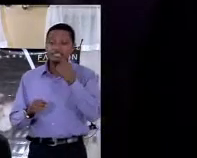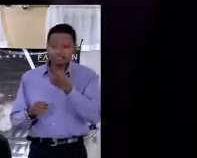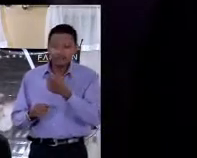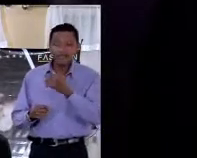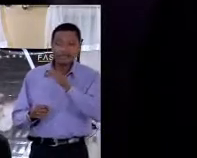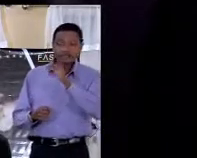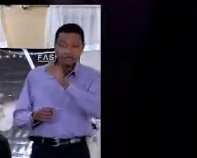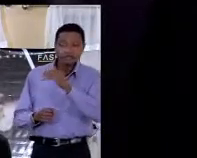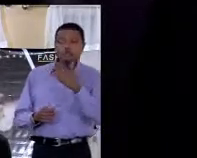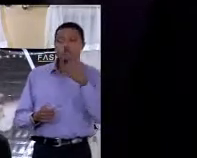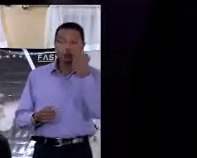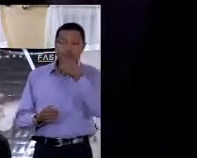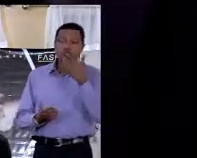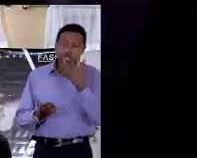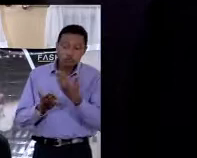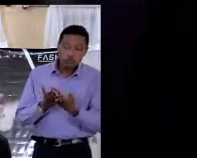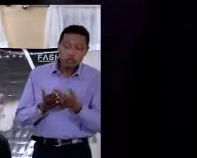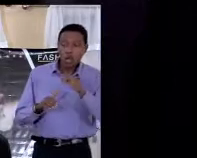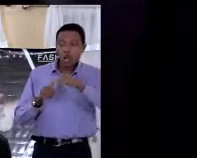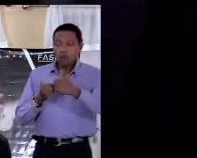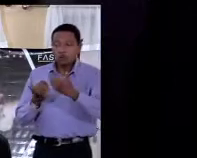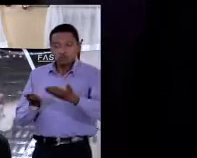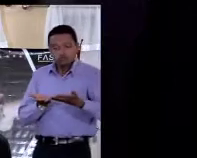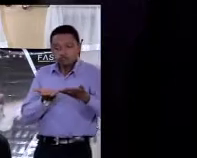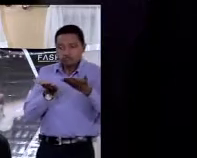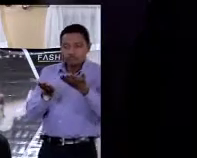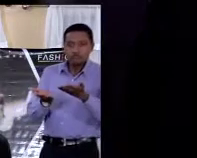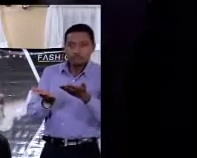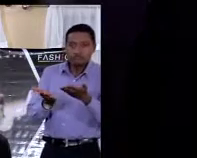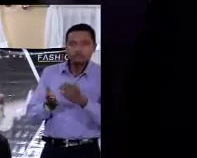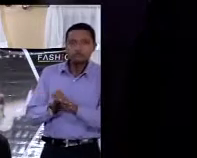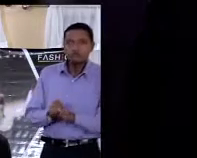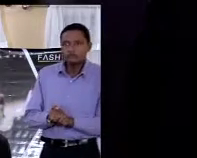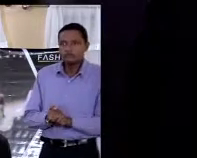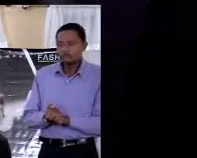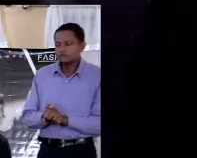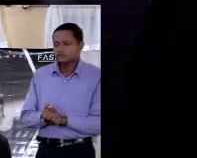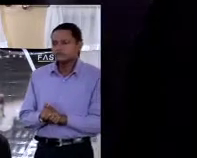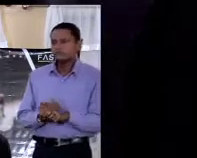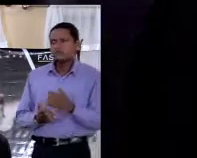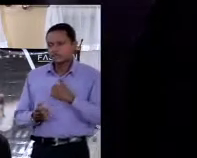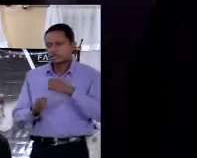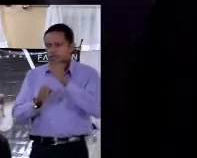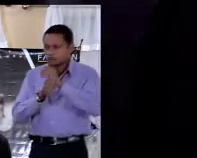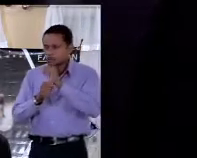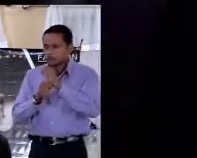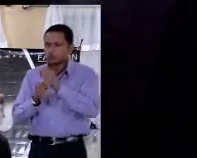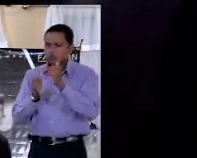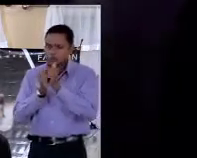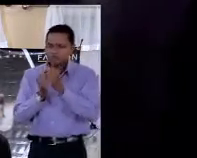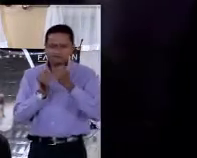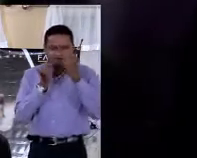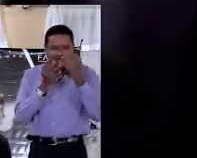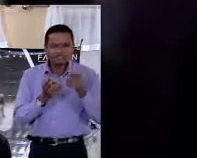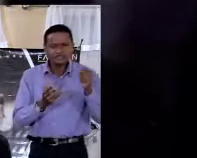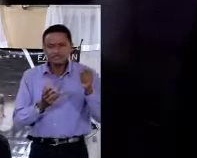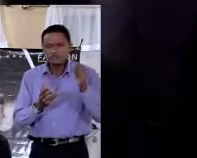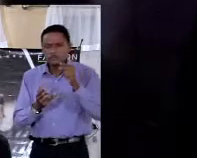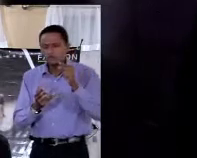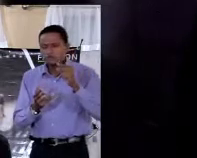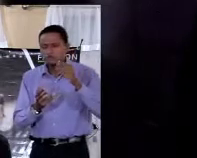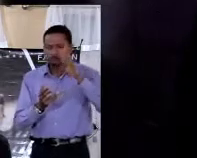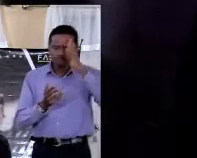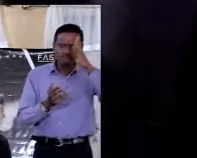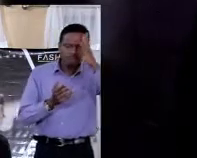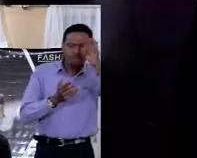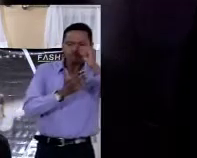I can tell you how to present it. And I work with a number of designers in the region. I'm very proud